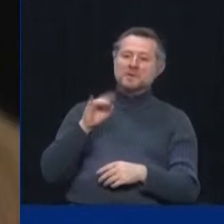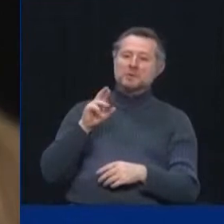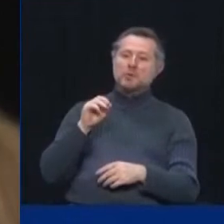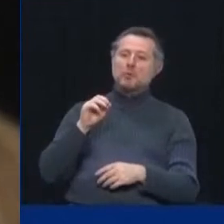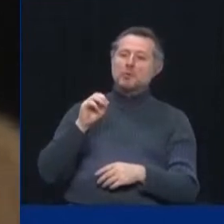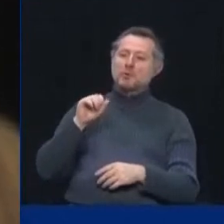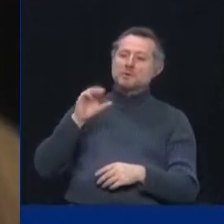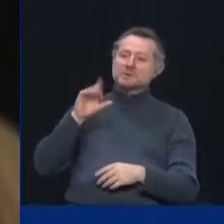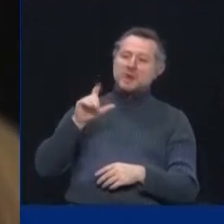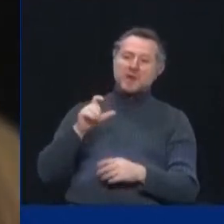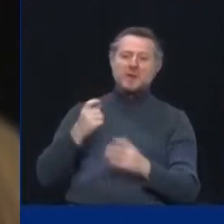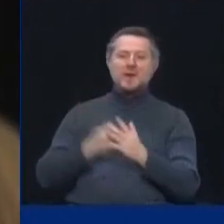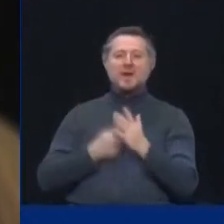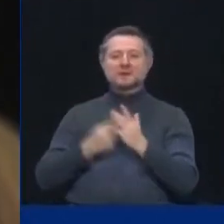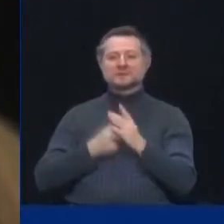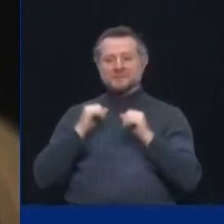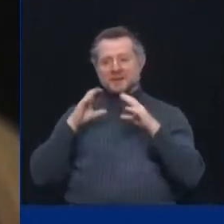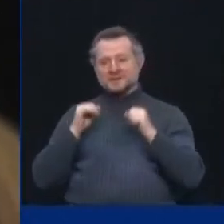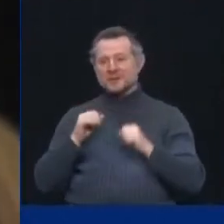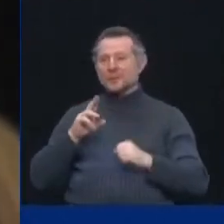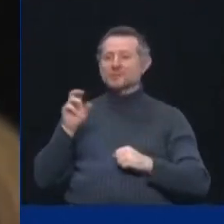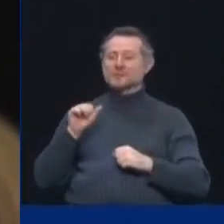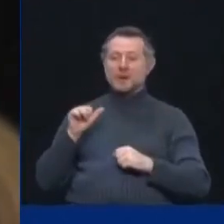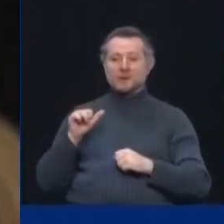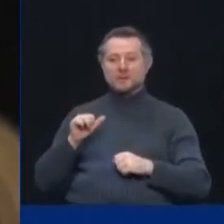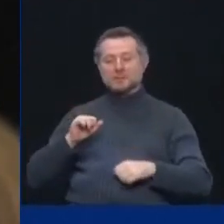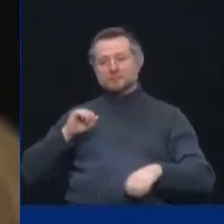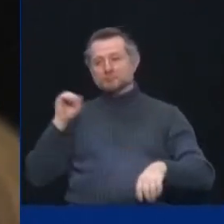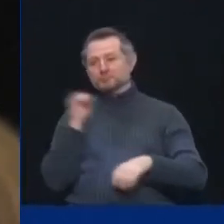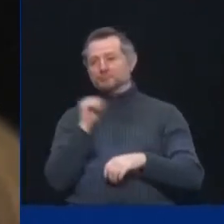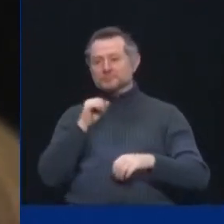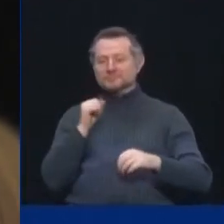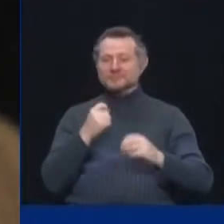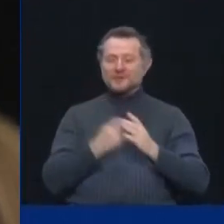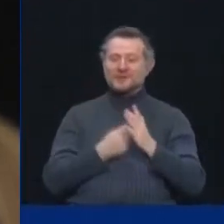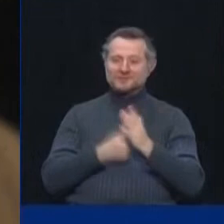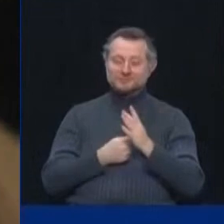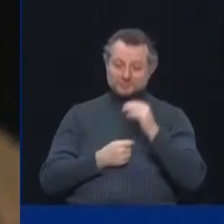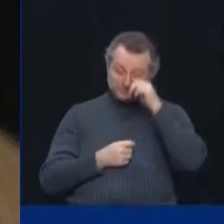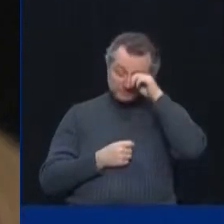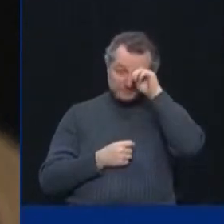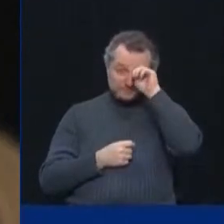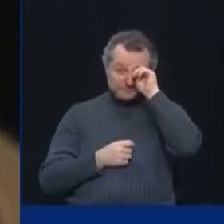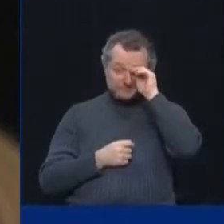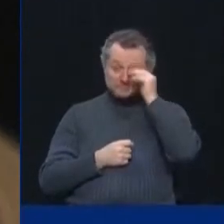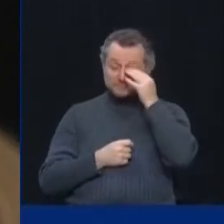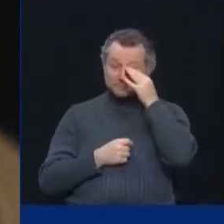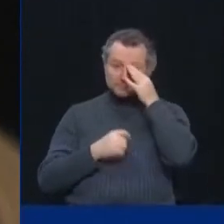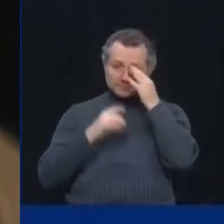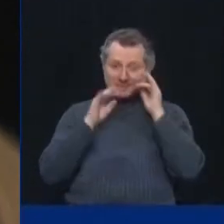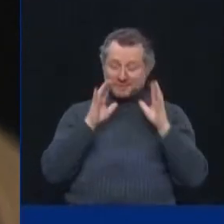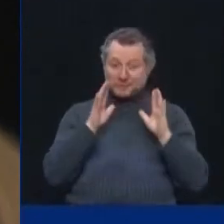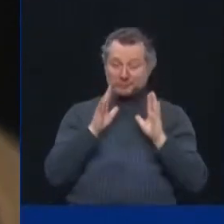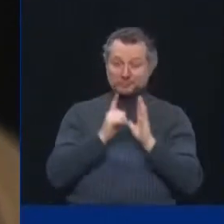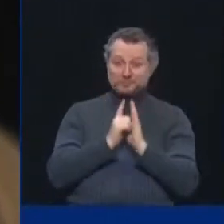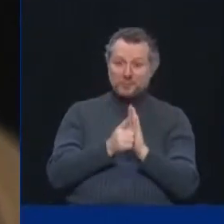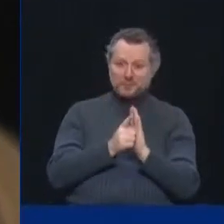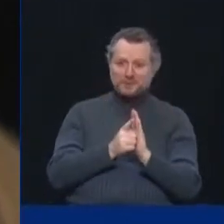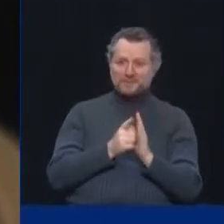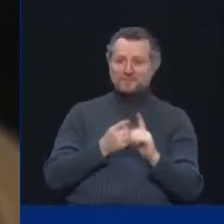Olympic team, where they say great moments were born from great opportunity. Shouldn't take a miracle to get to work if you live in Co-op